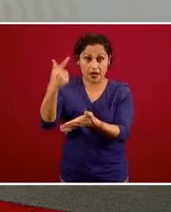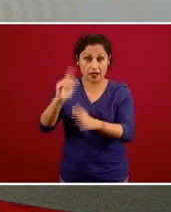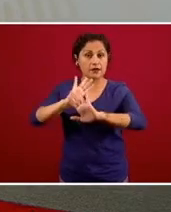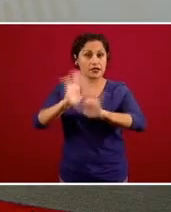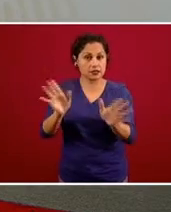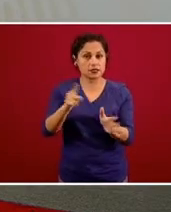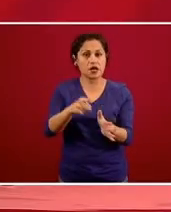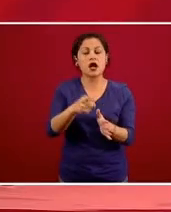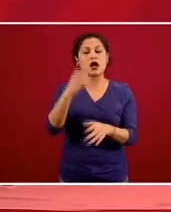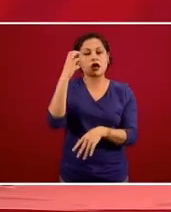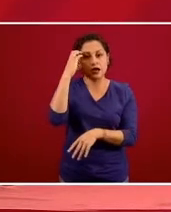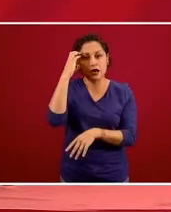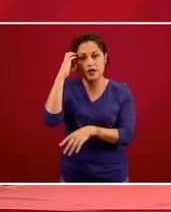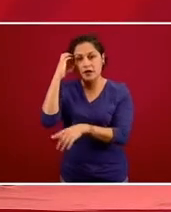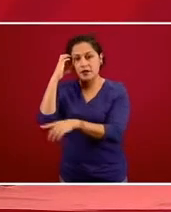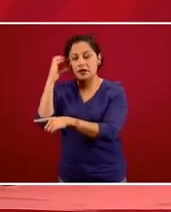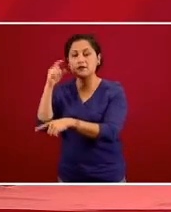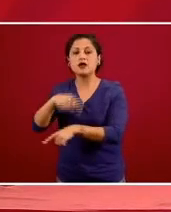449.